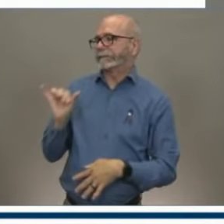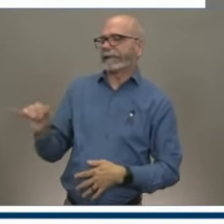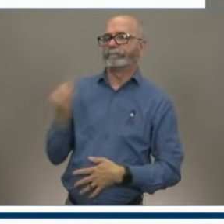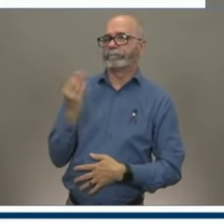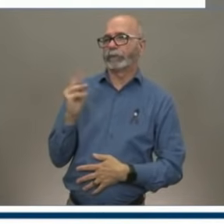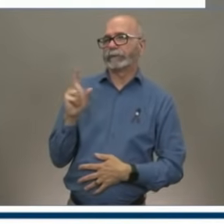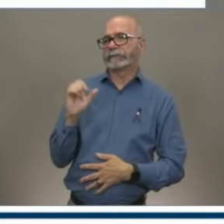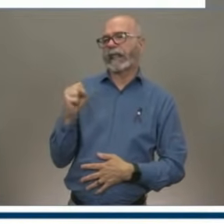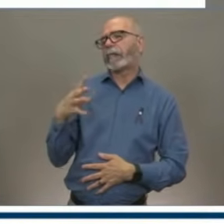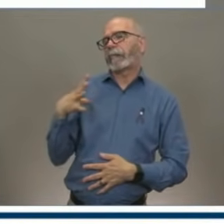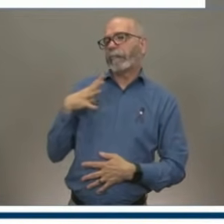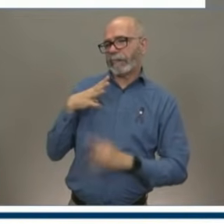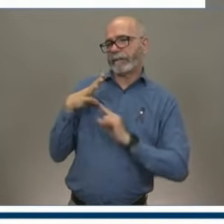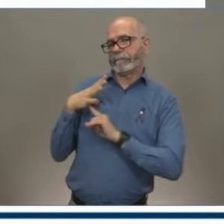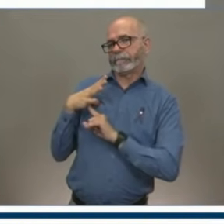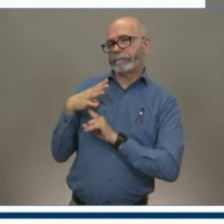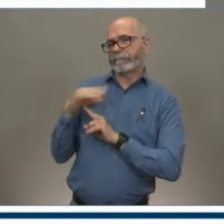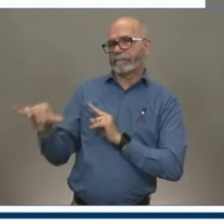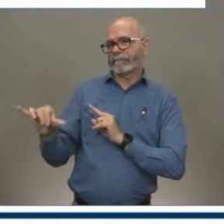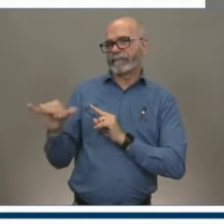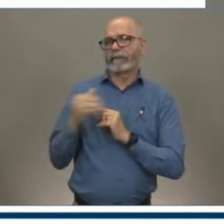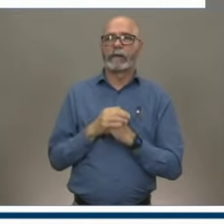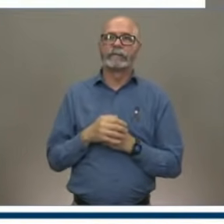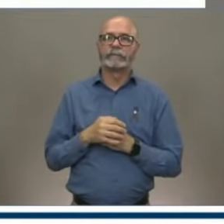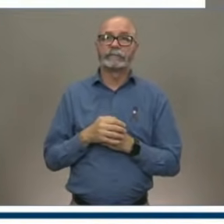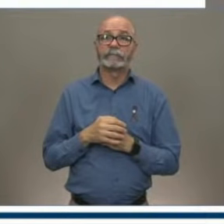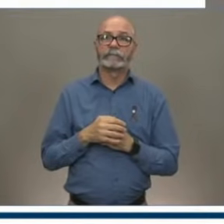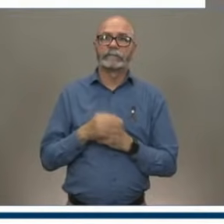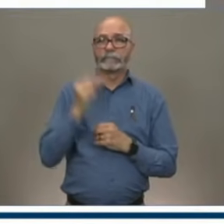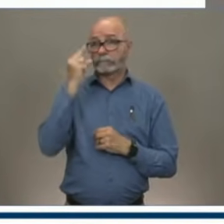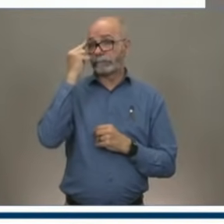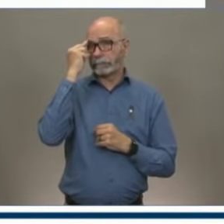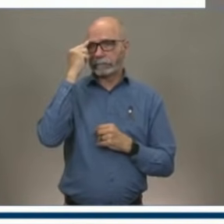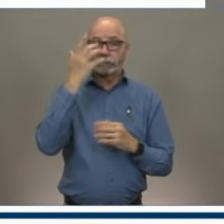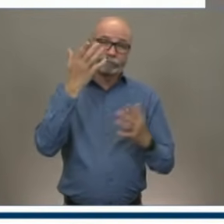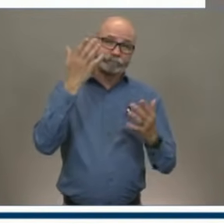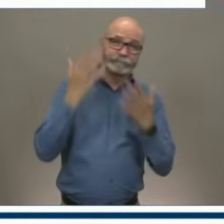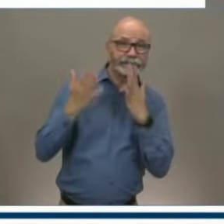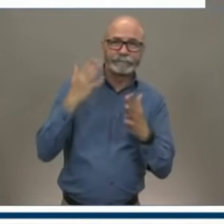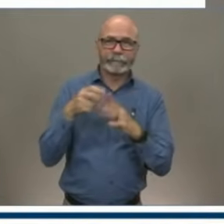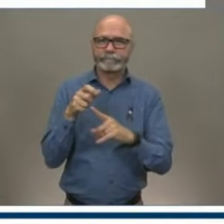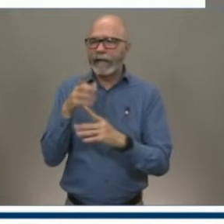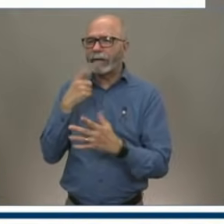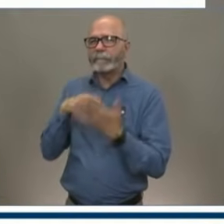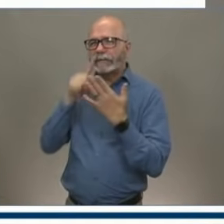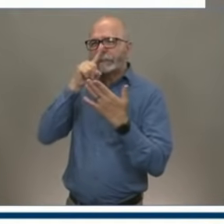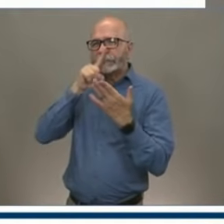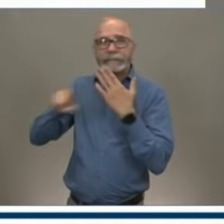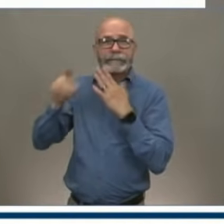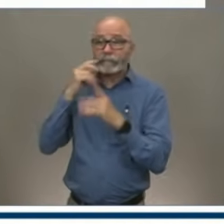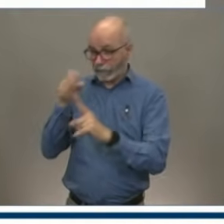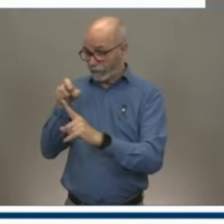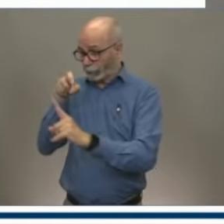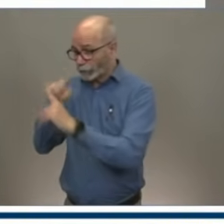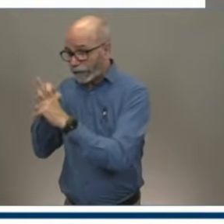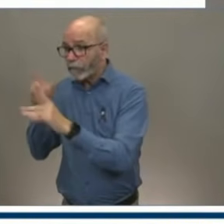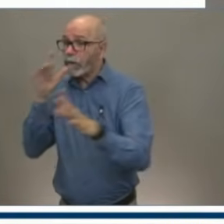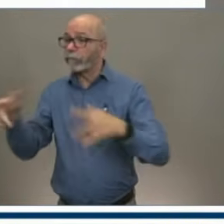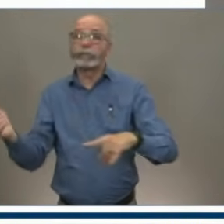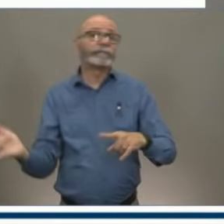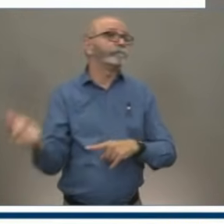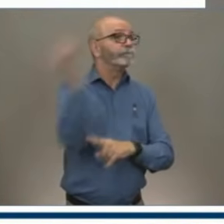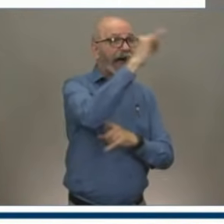But the timing is late enough that we'll have a better chance of detecting the virus if a rotational worker does become